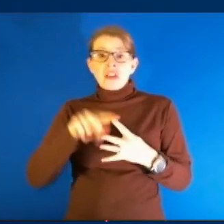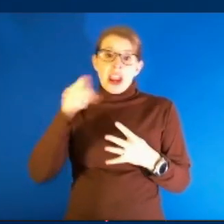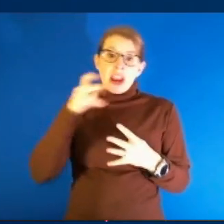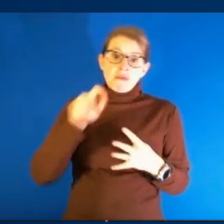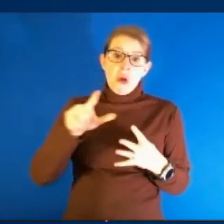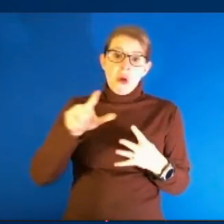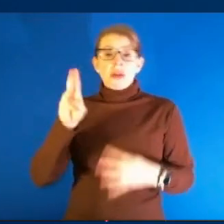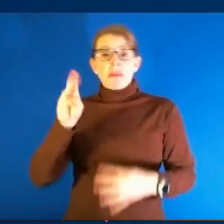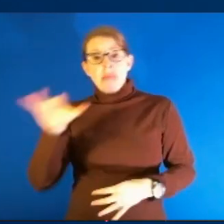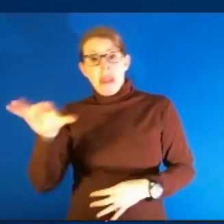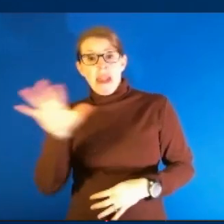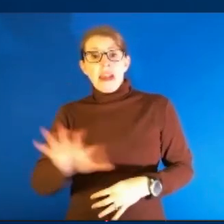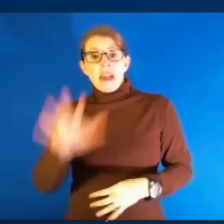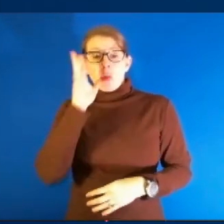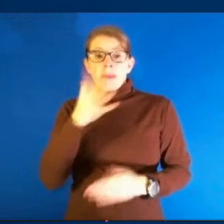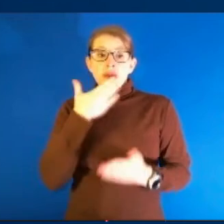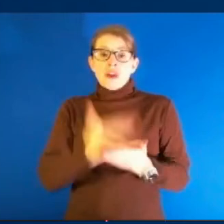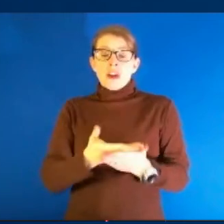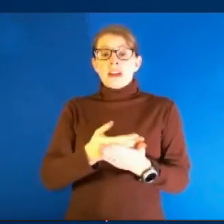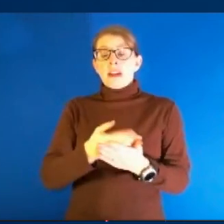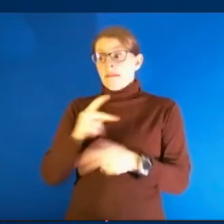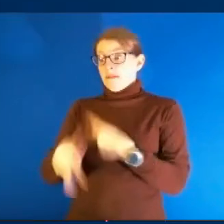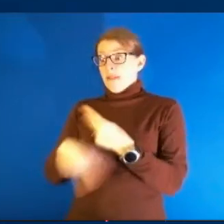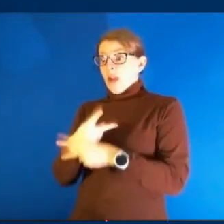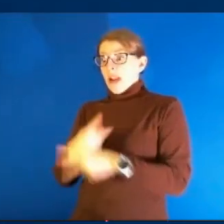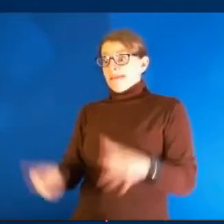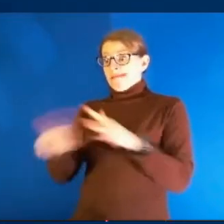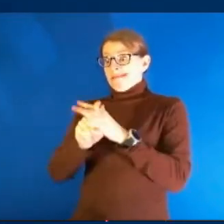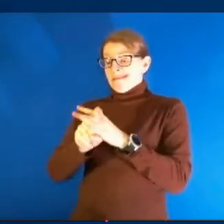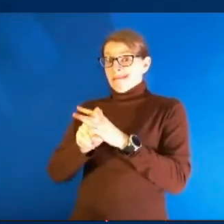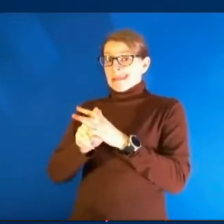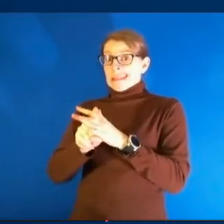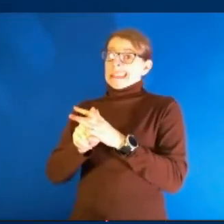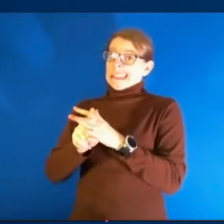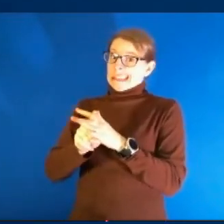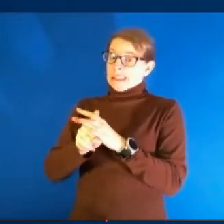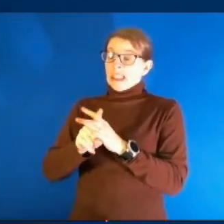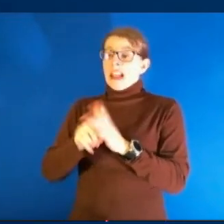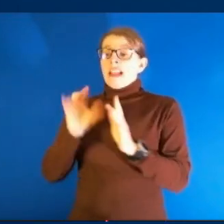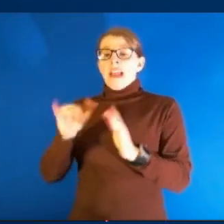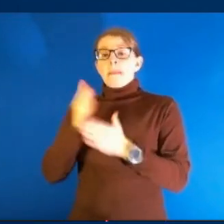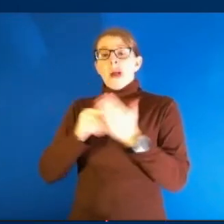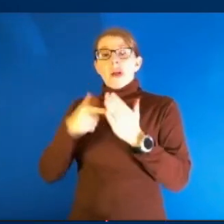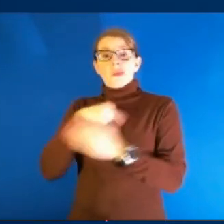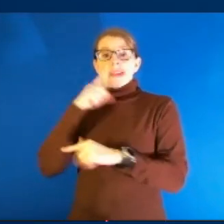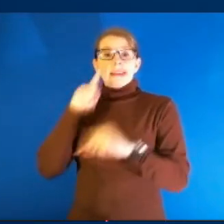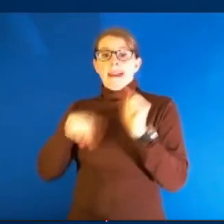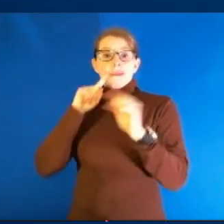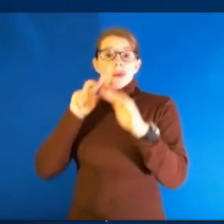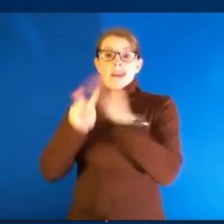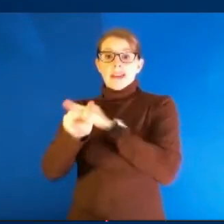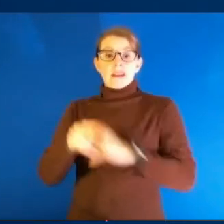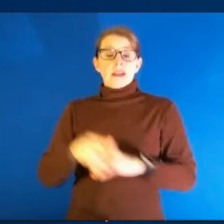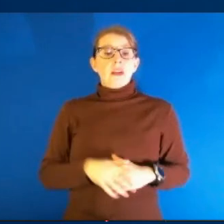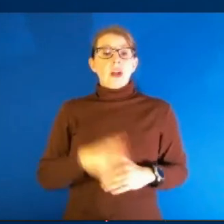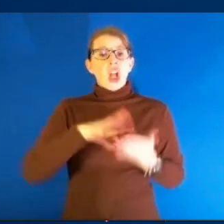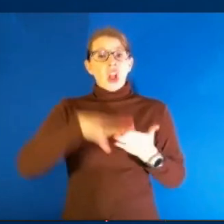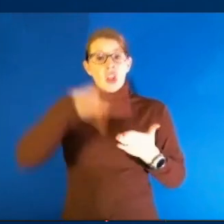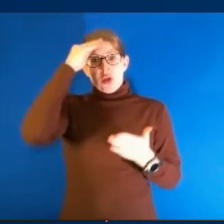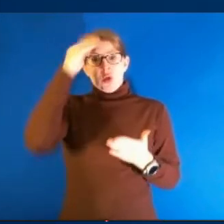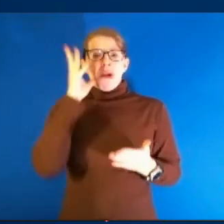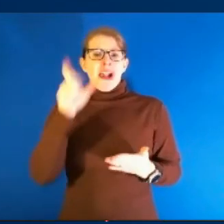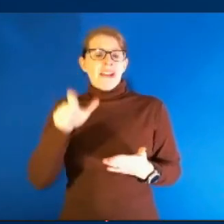variant that arises. And that's the unpredictable part, which is what we are going to have to learn about